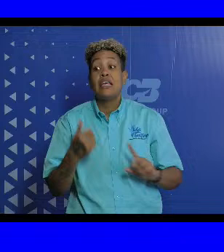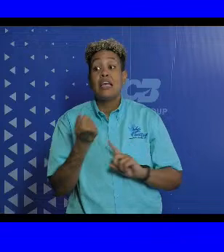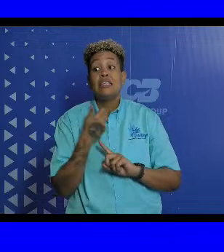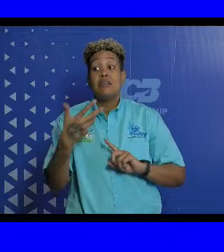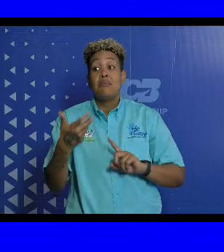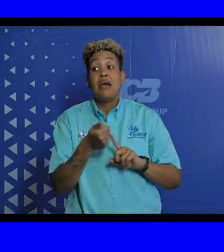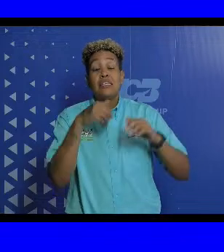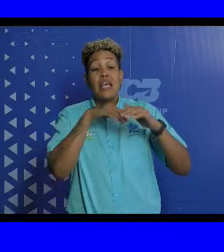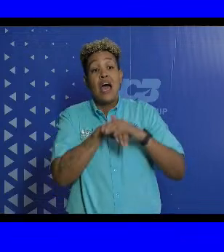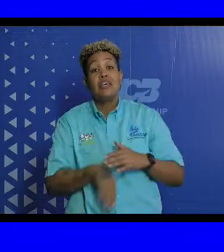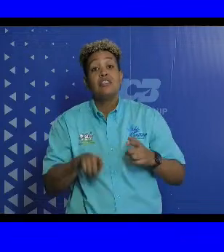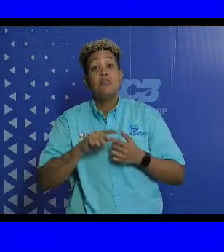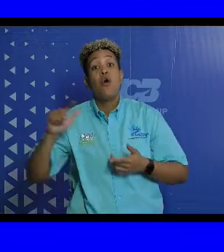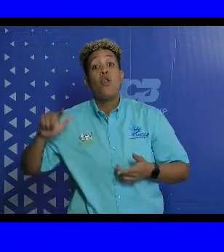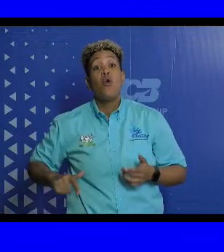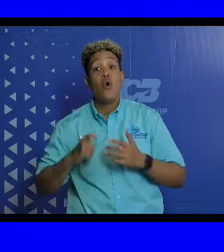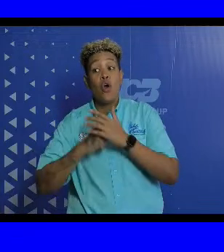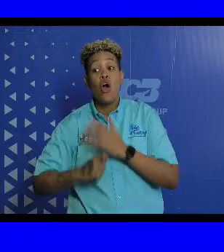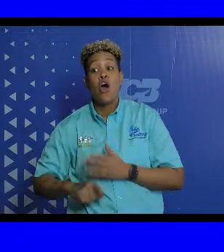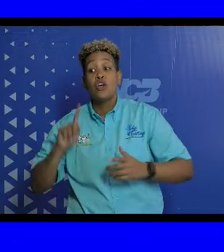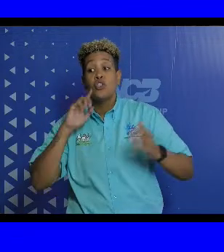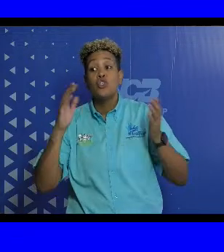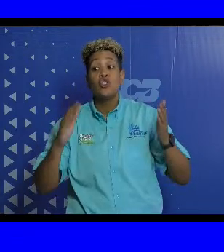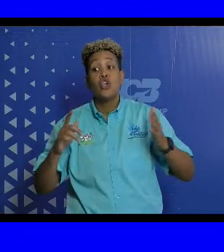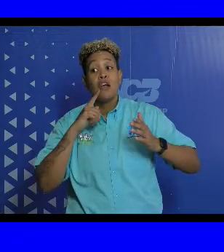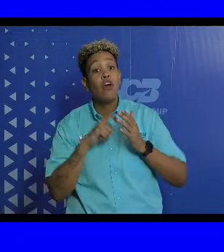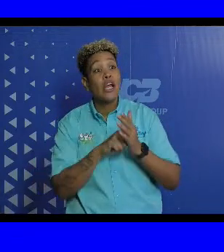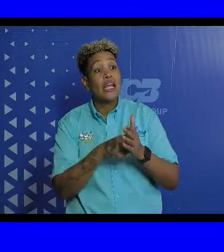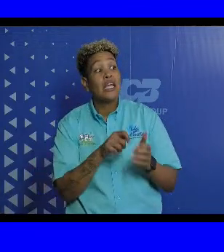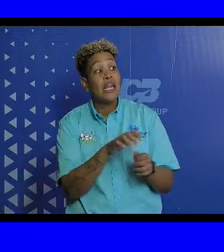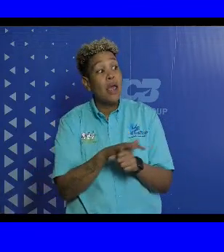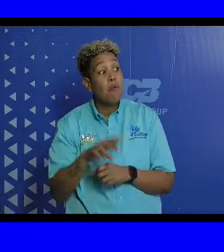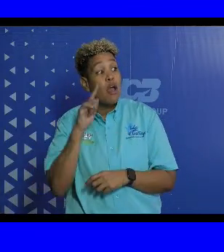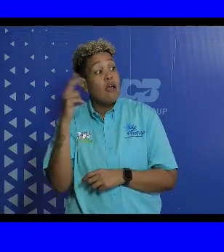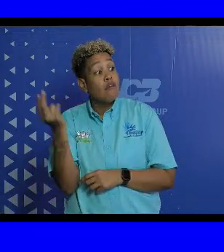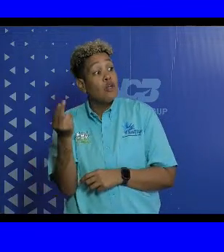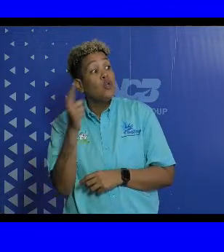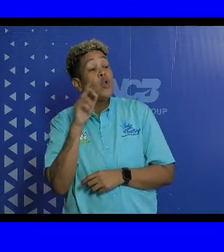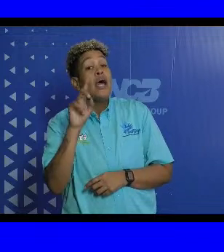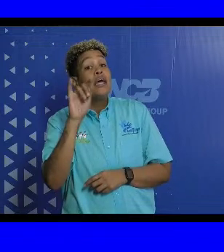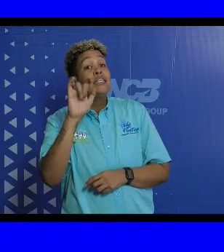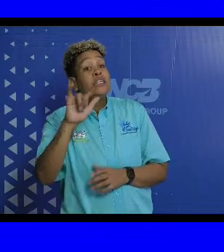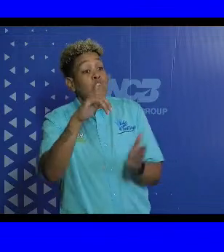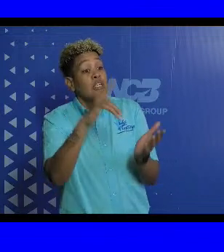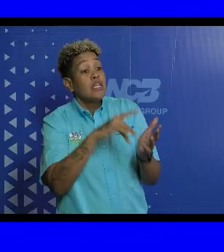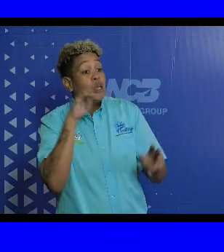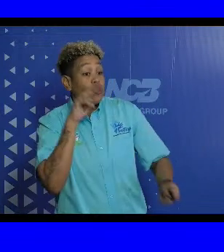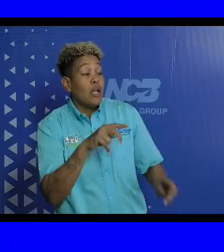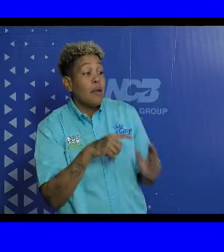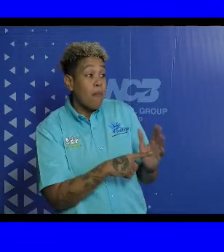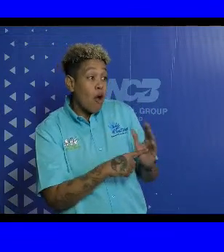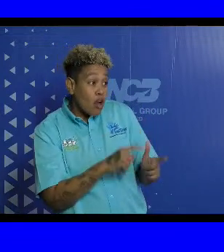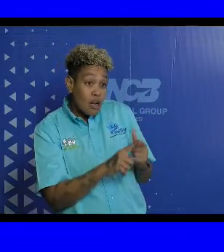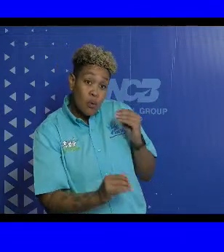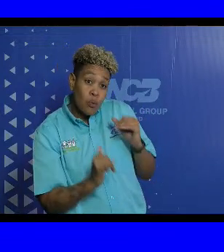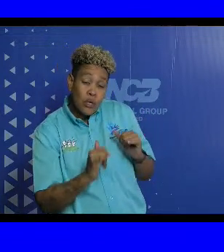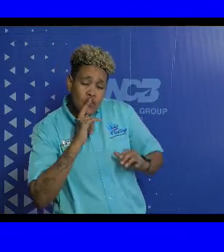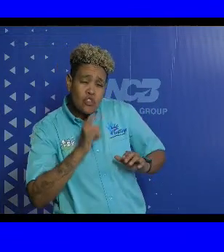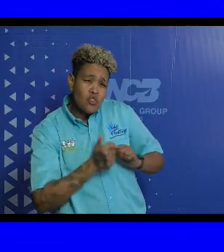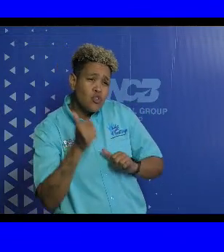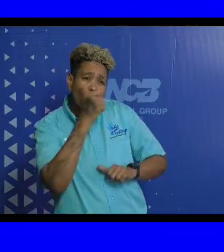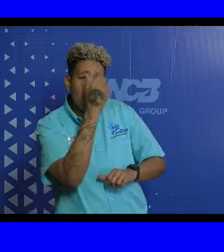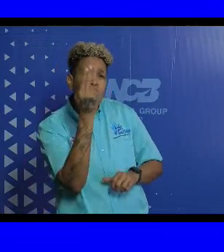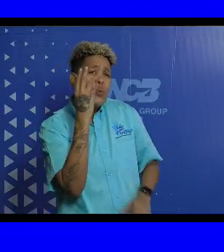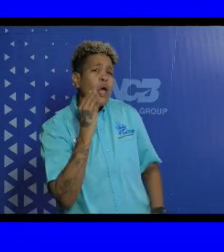expands access and lowers the cost to serve for key demographics using a digital-centric model with superior